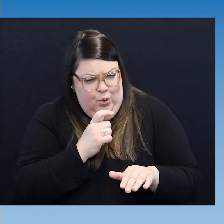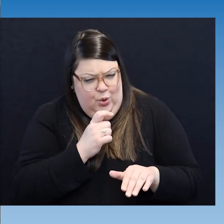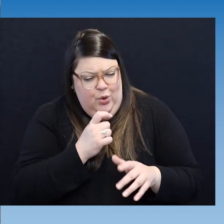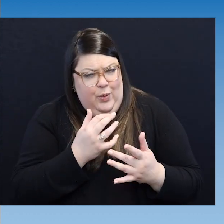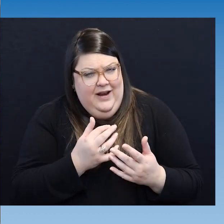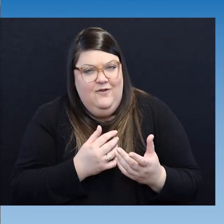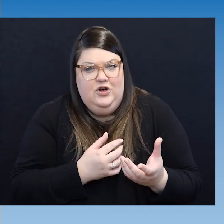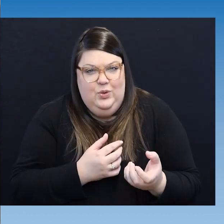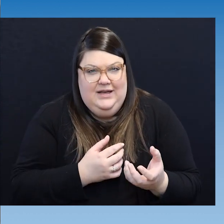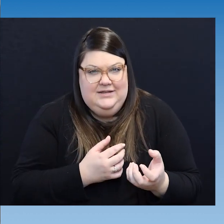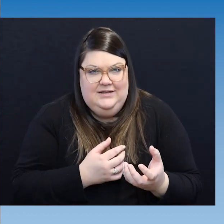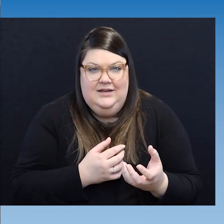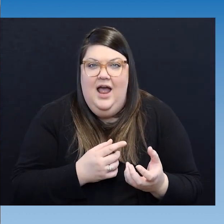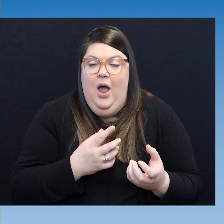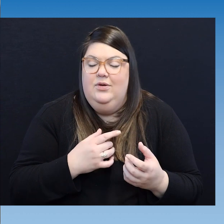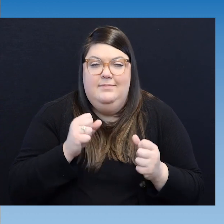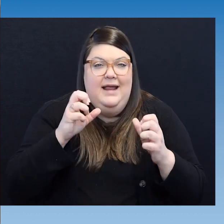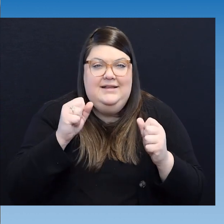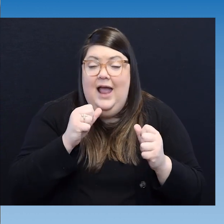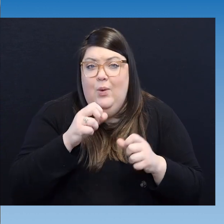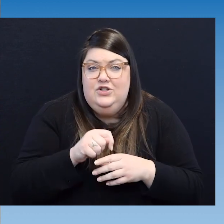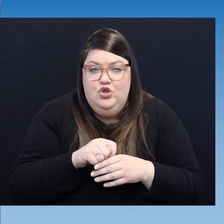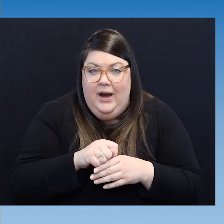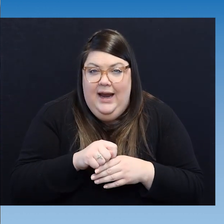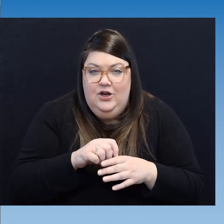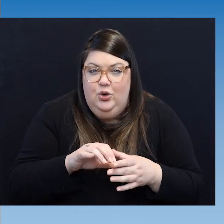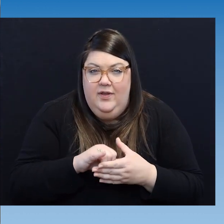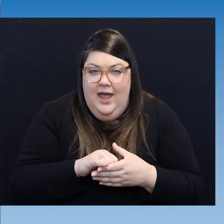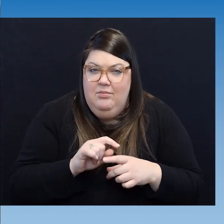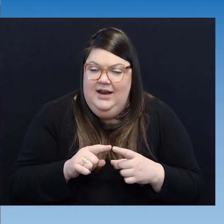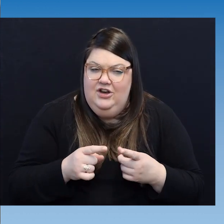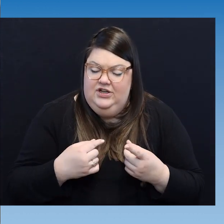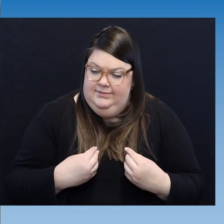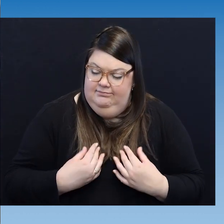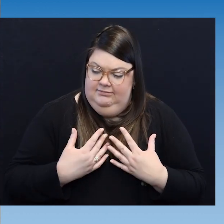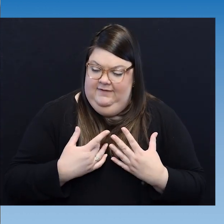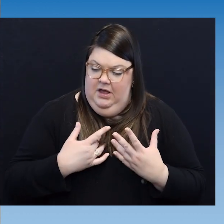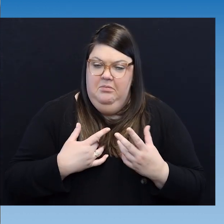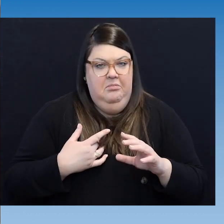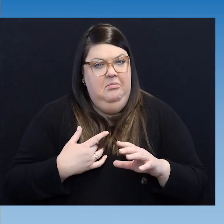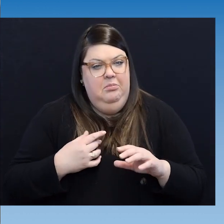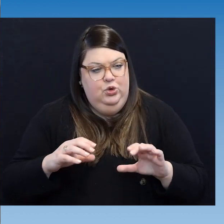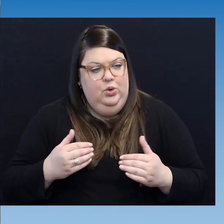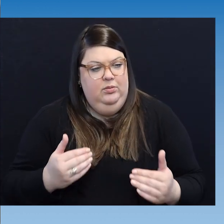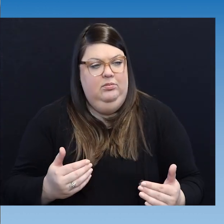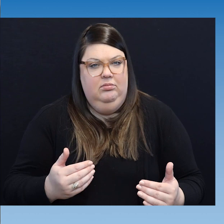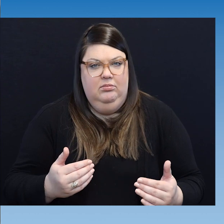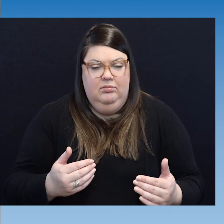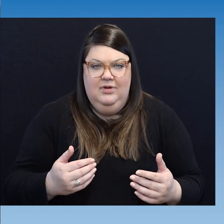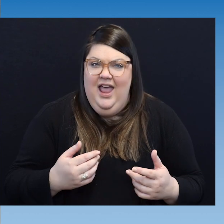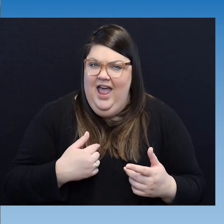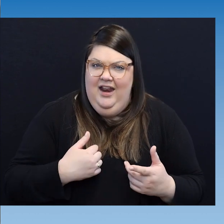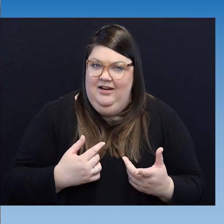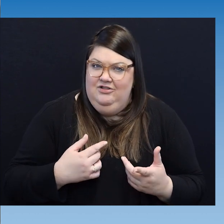to squeeze my hand, and it was amazing because I wasn't trained to do that. It came to me. I wasn't trained how to do that, but it just came